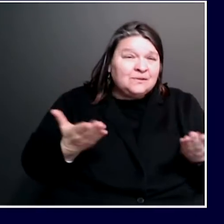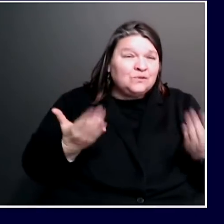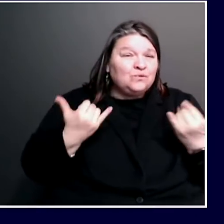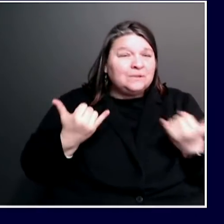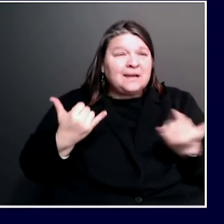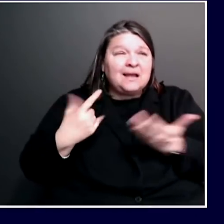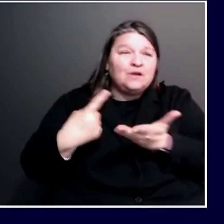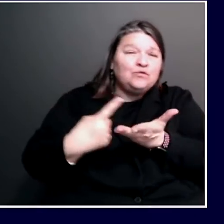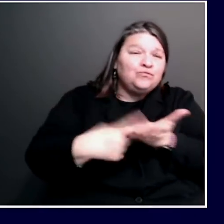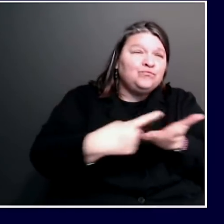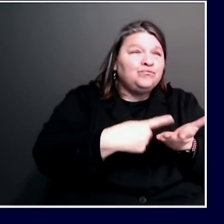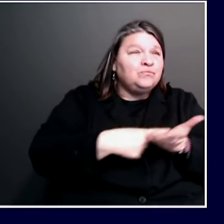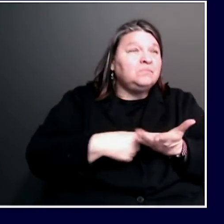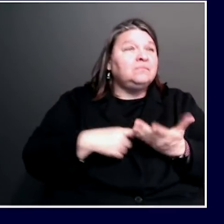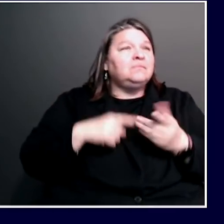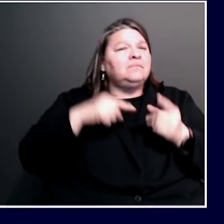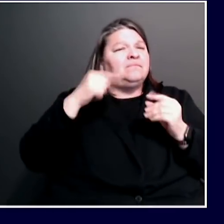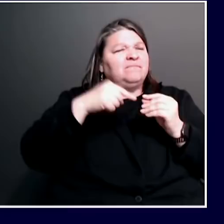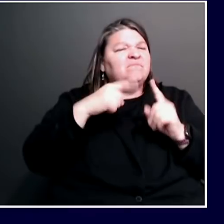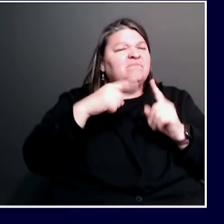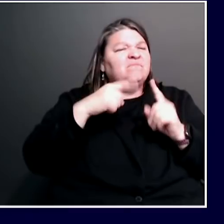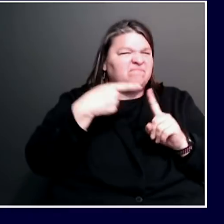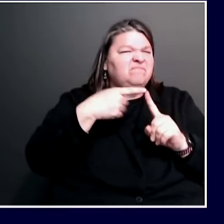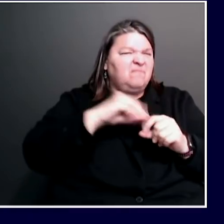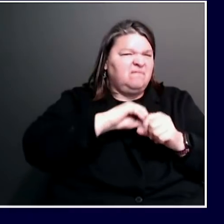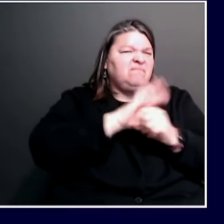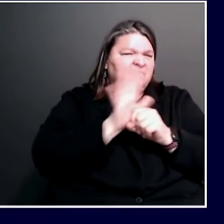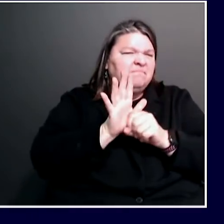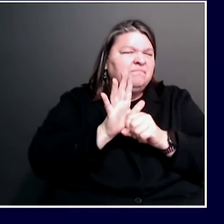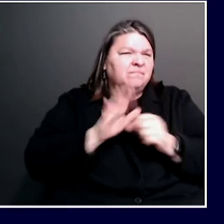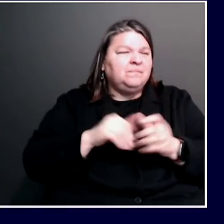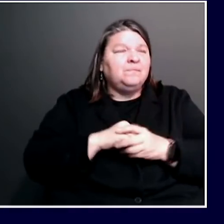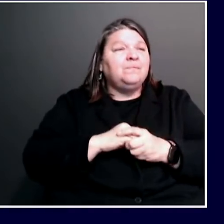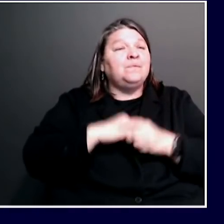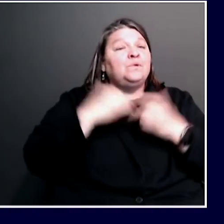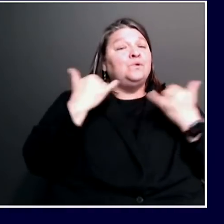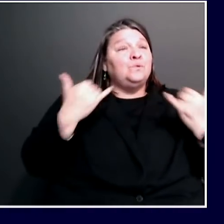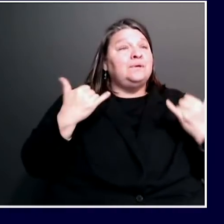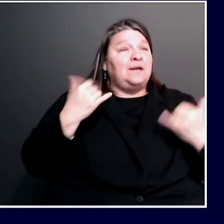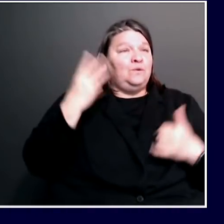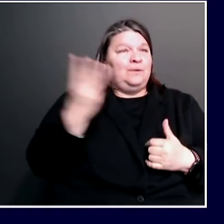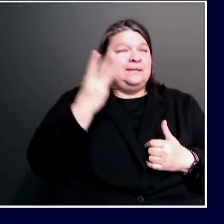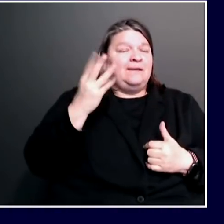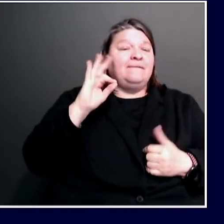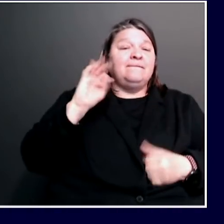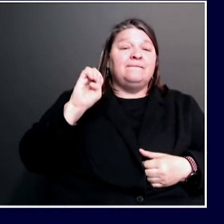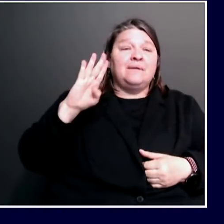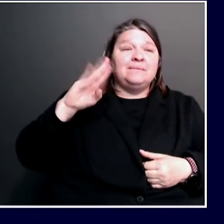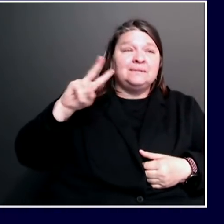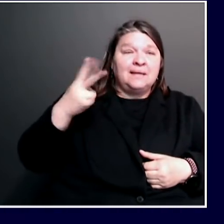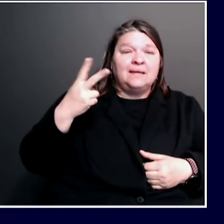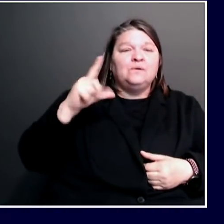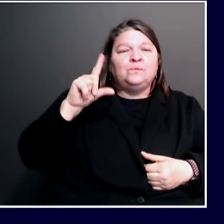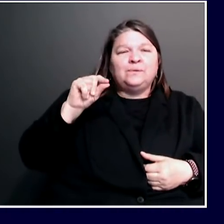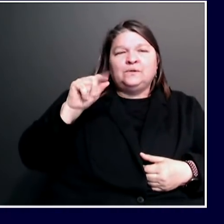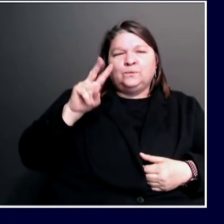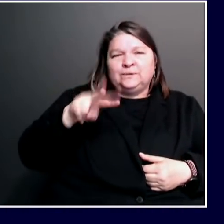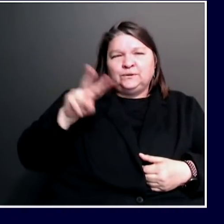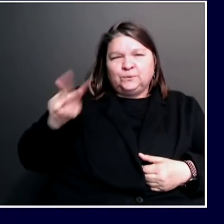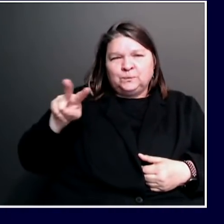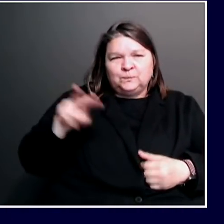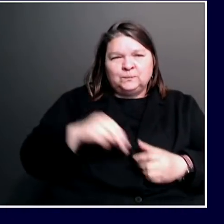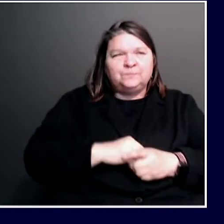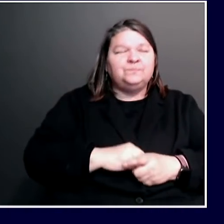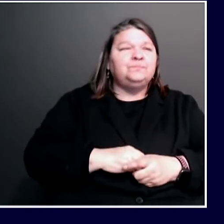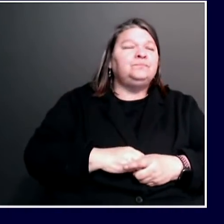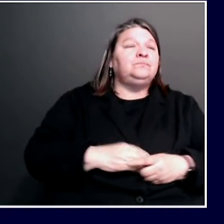we are with COVID-19 for today, Wednesday, February 2nd, 2022. I'll begin by